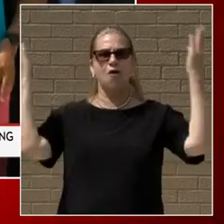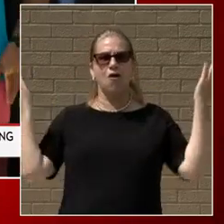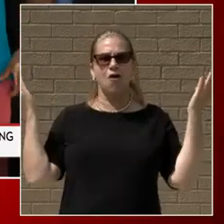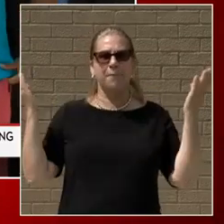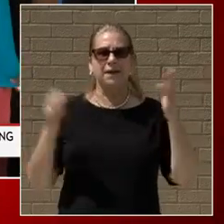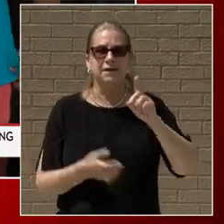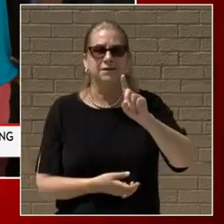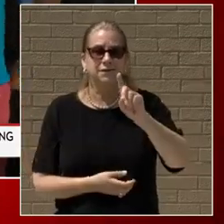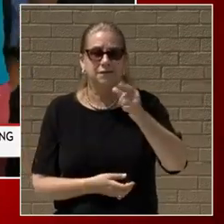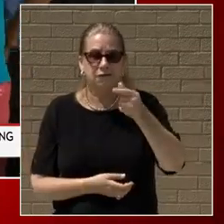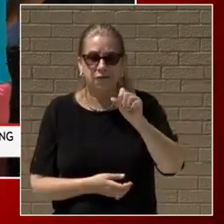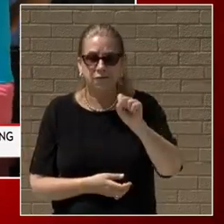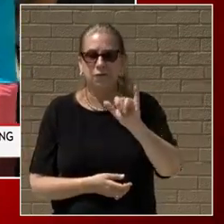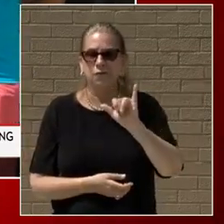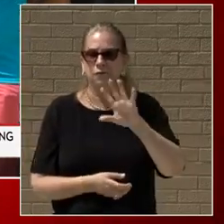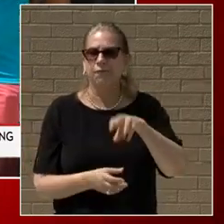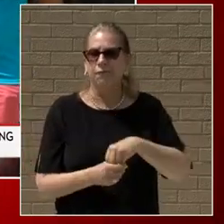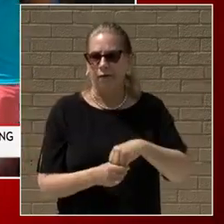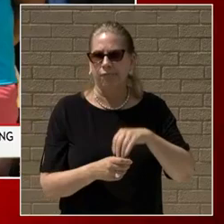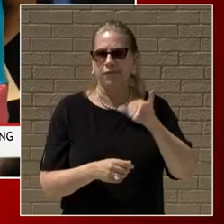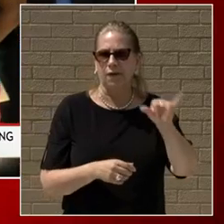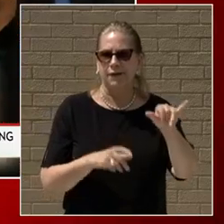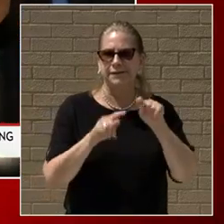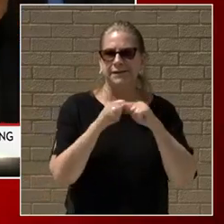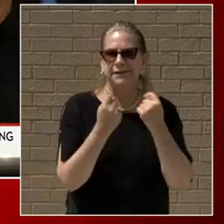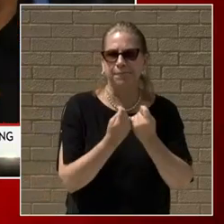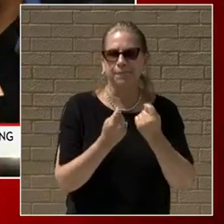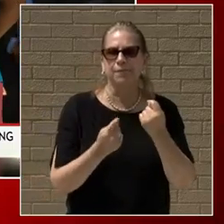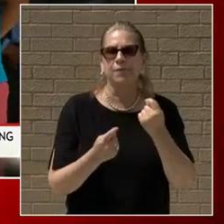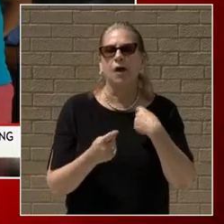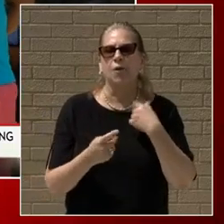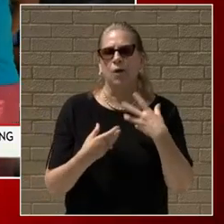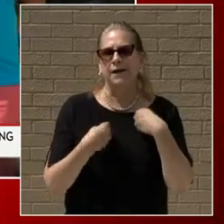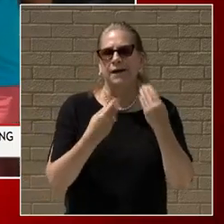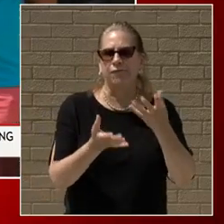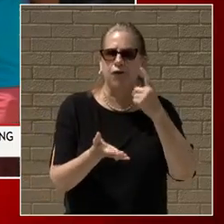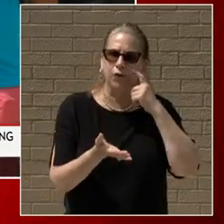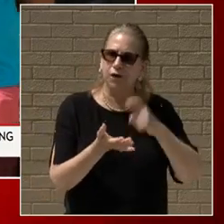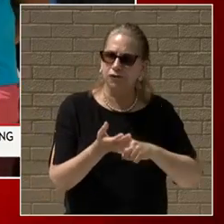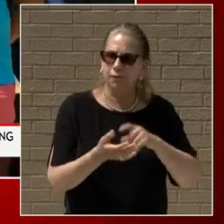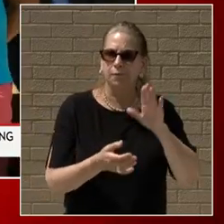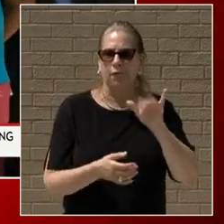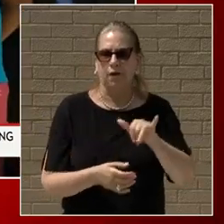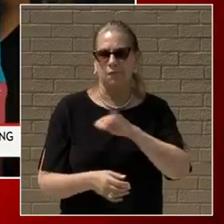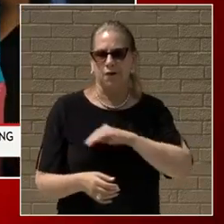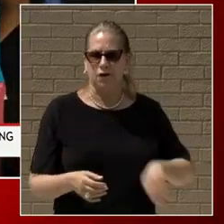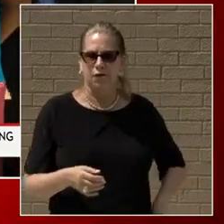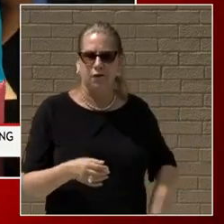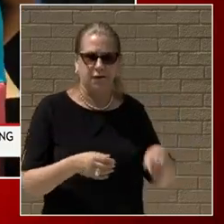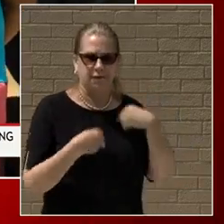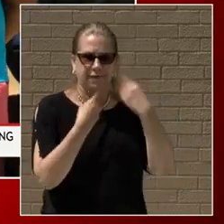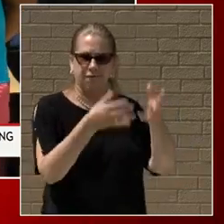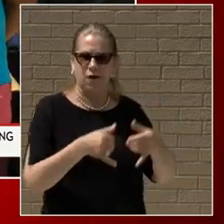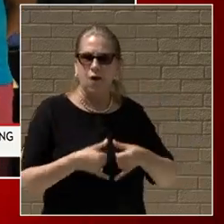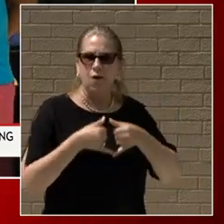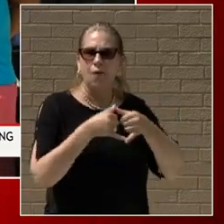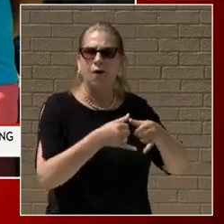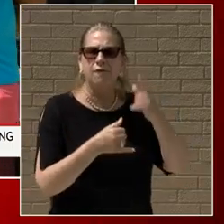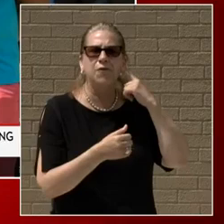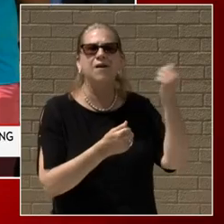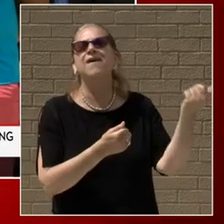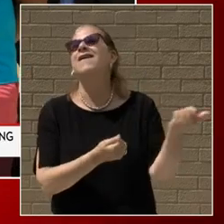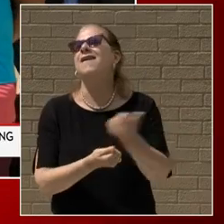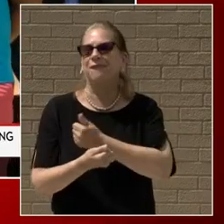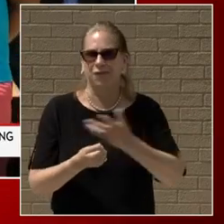was also part of teams that were recognized with a mayor's special award for all they did to keep DC